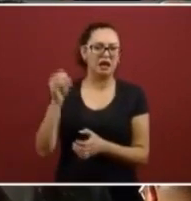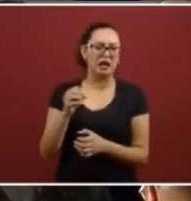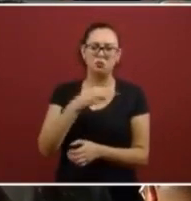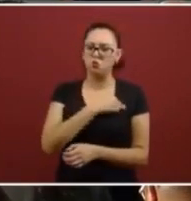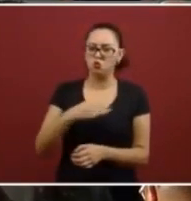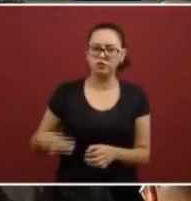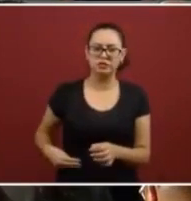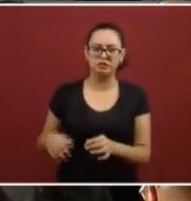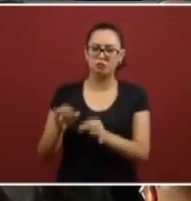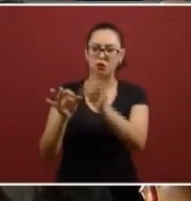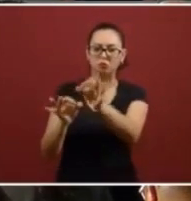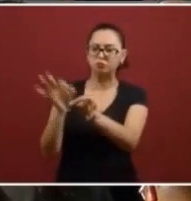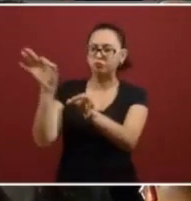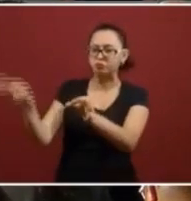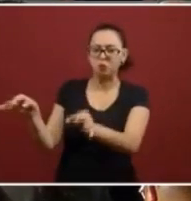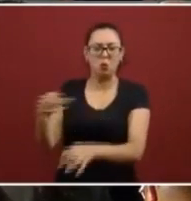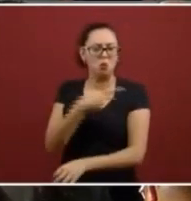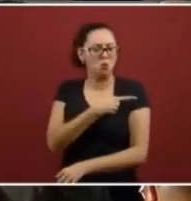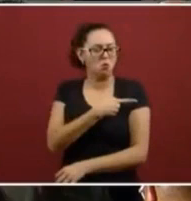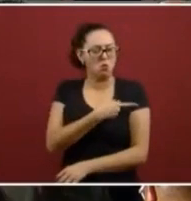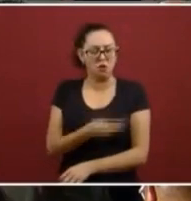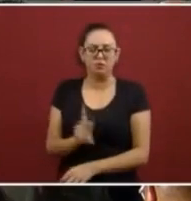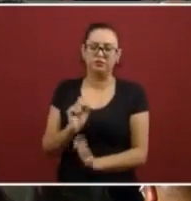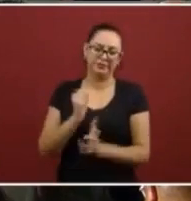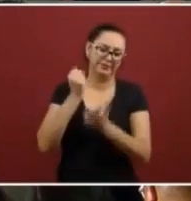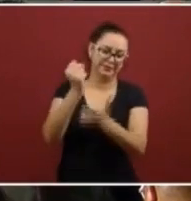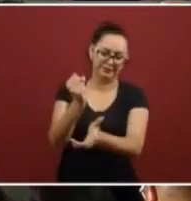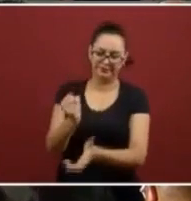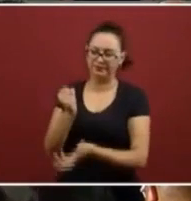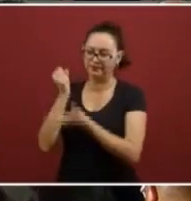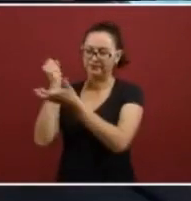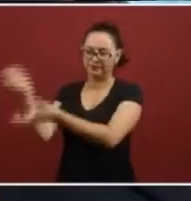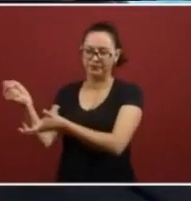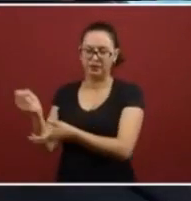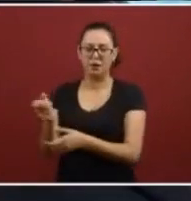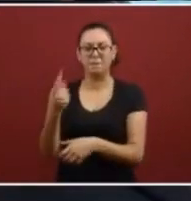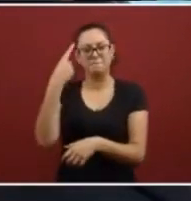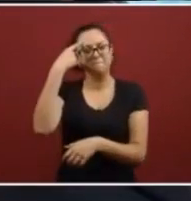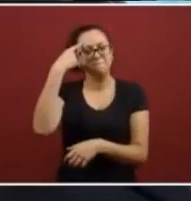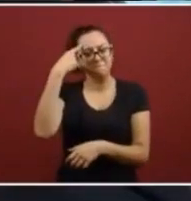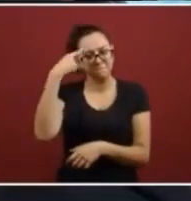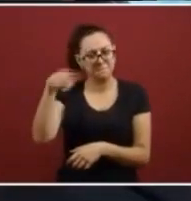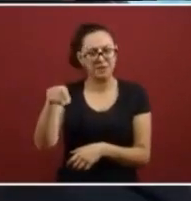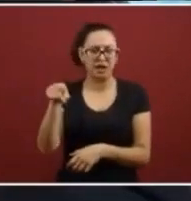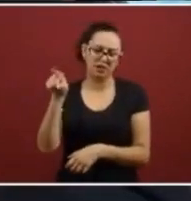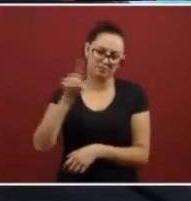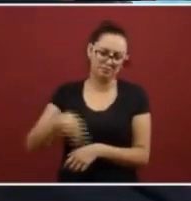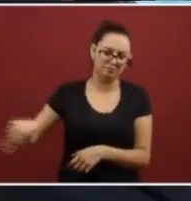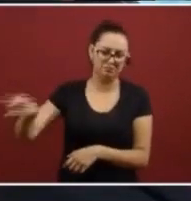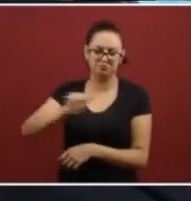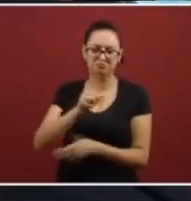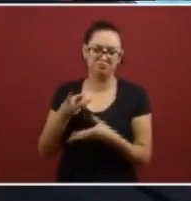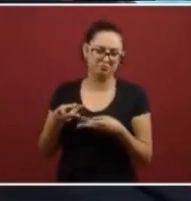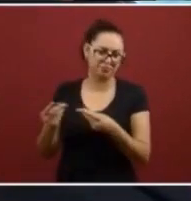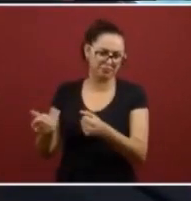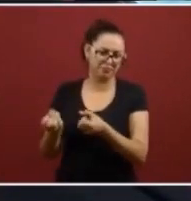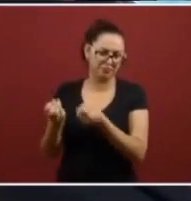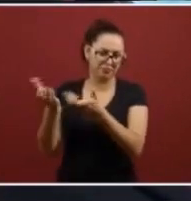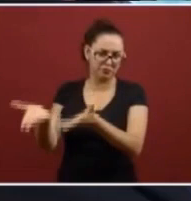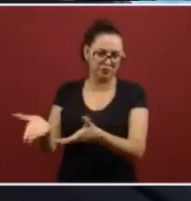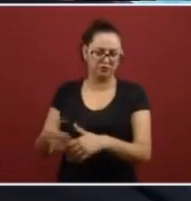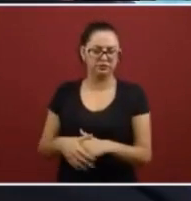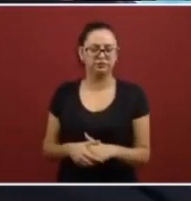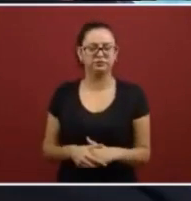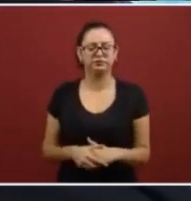Yucuna, recursos se and Santa destinarán, Maria. These are the places that are going to be en receiving este the goods. caso or the a estos gains. municipios. These are the Insisto, ya es municipalities. dentro